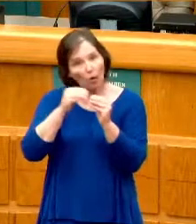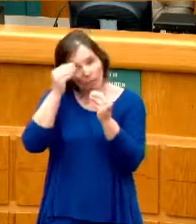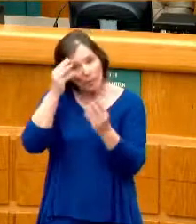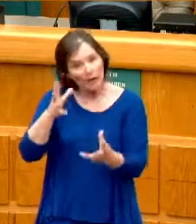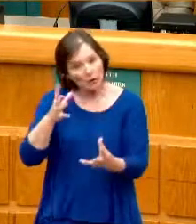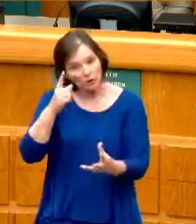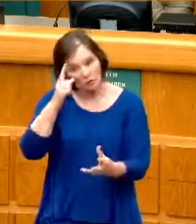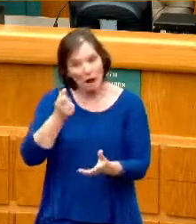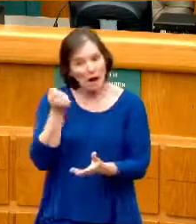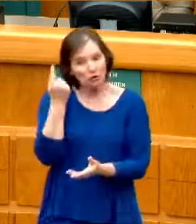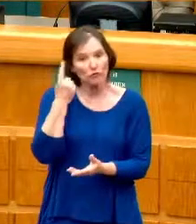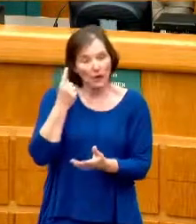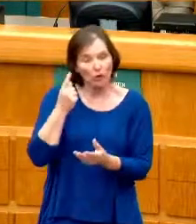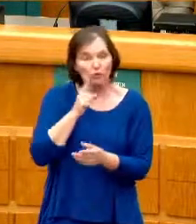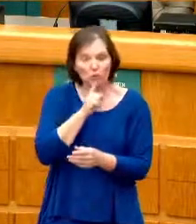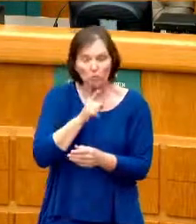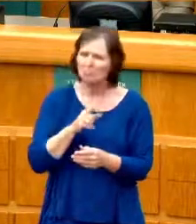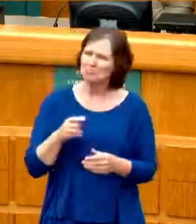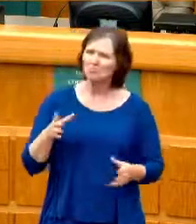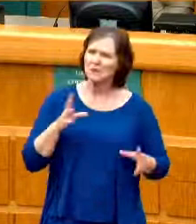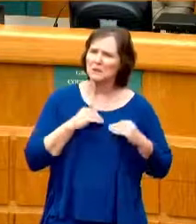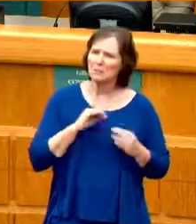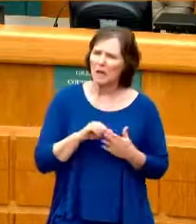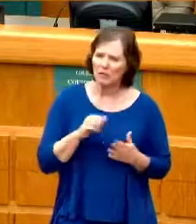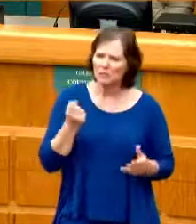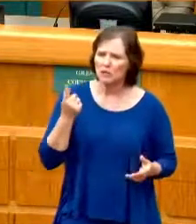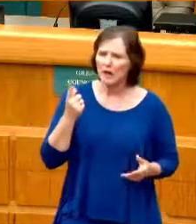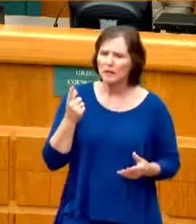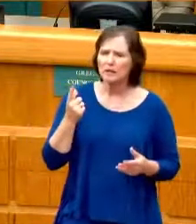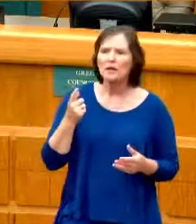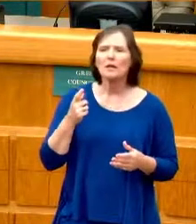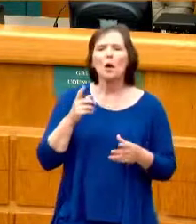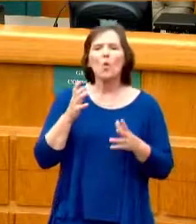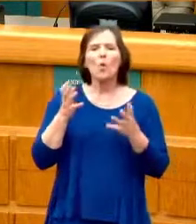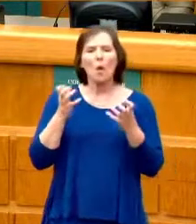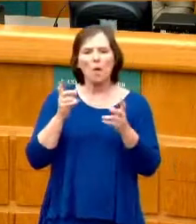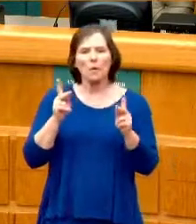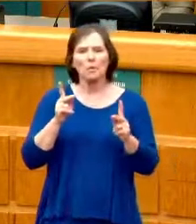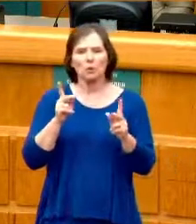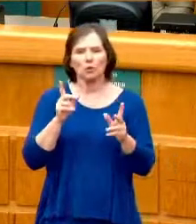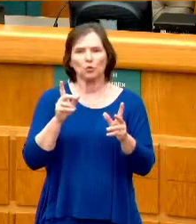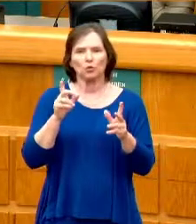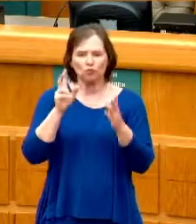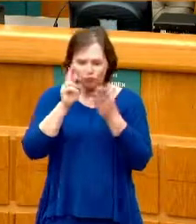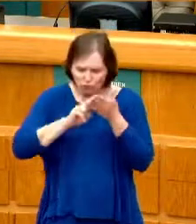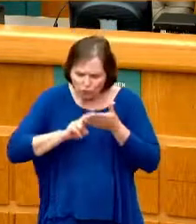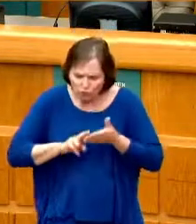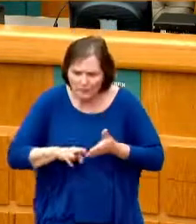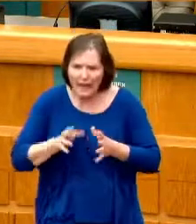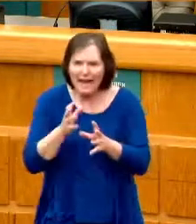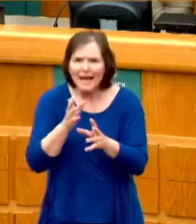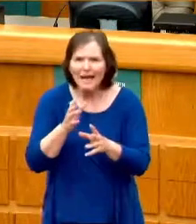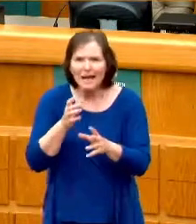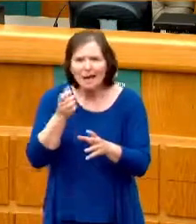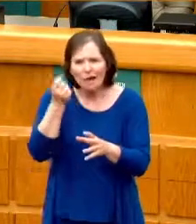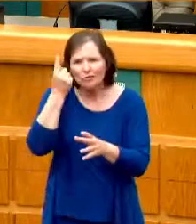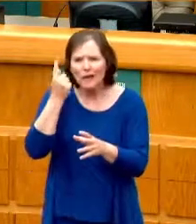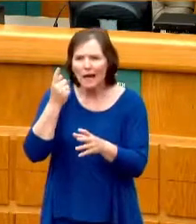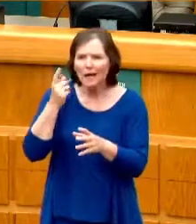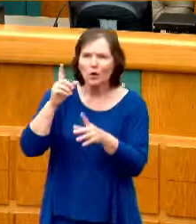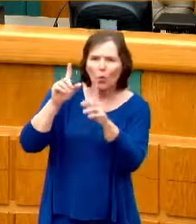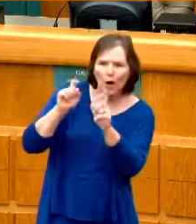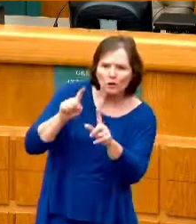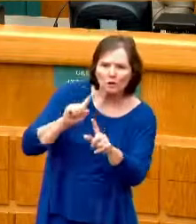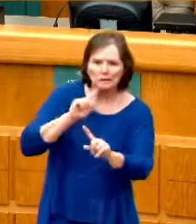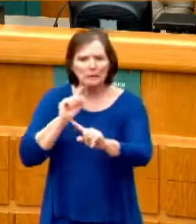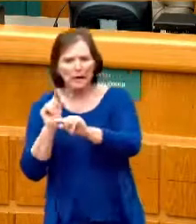okay, to get that information, get that education they need. Because the only way to protect our